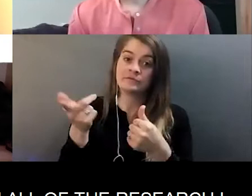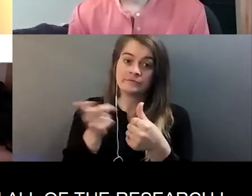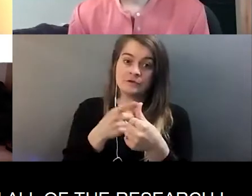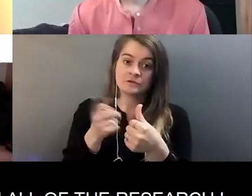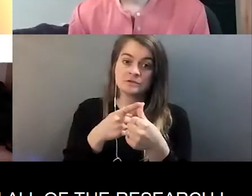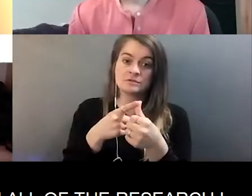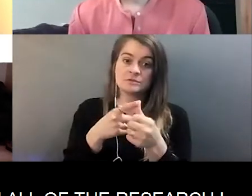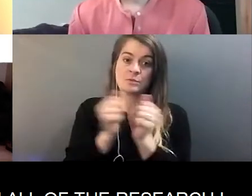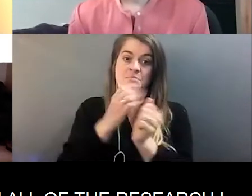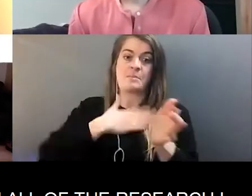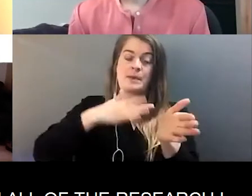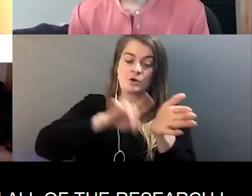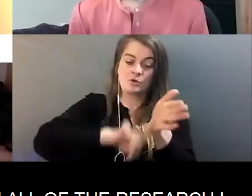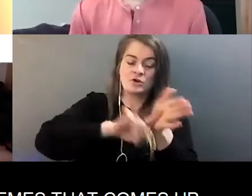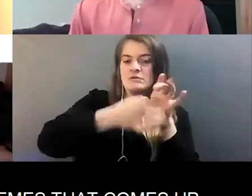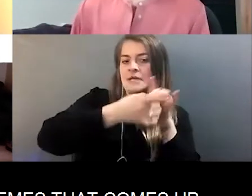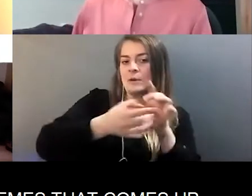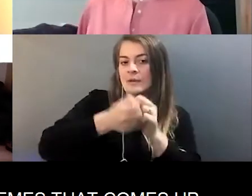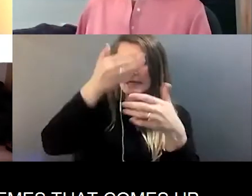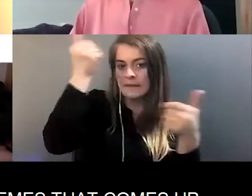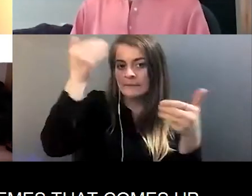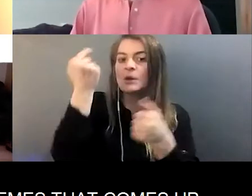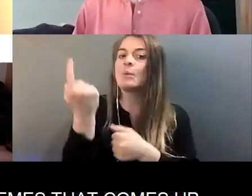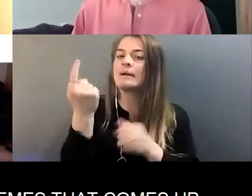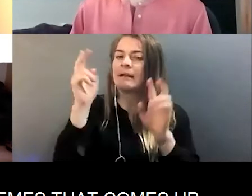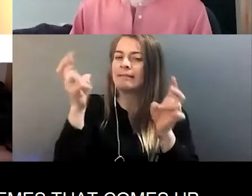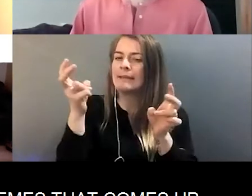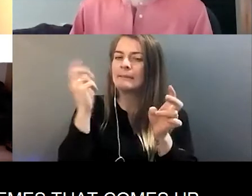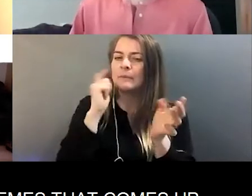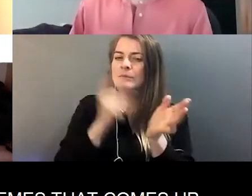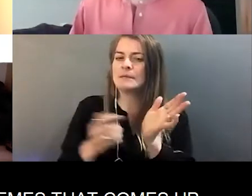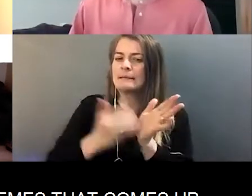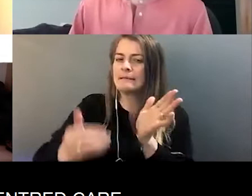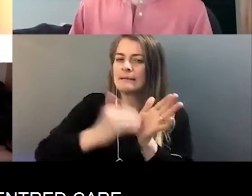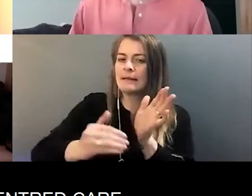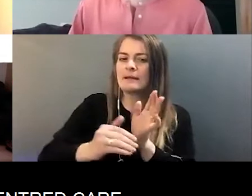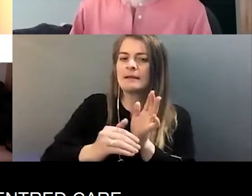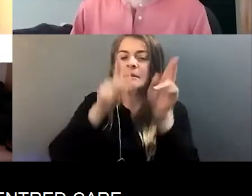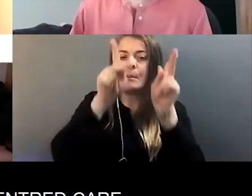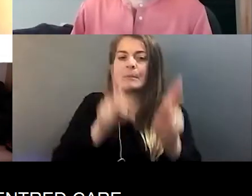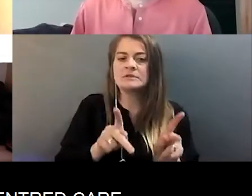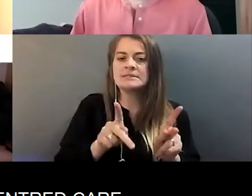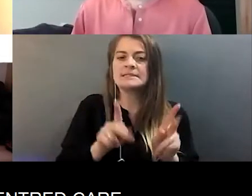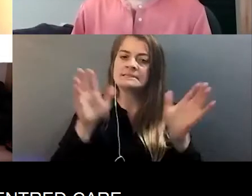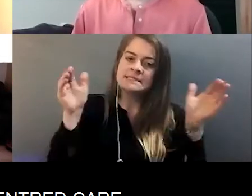the research I've done on dementia, one of the themes that comes up over and over again is person-centered care. And a reminder